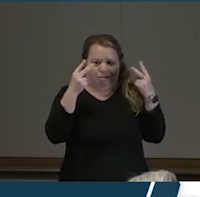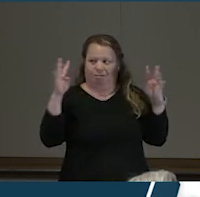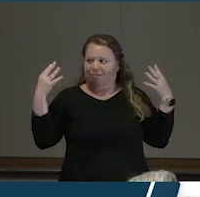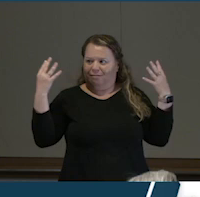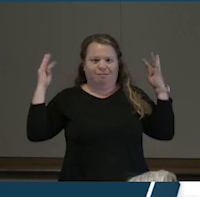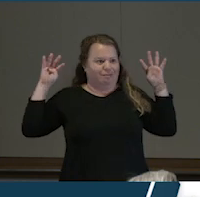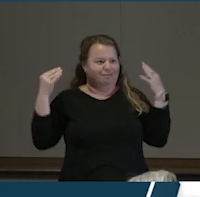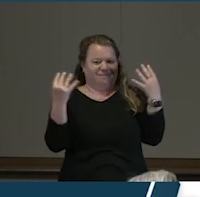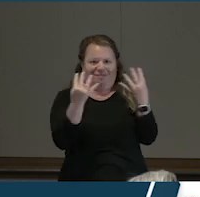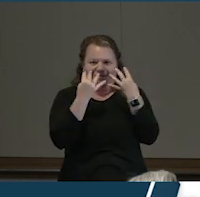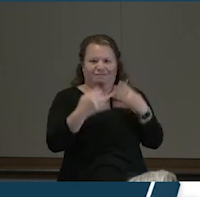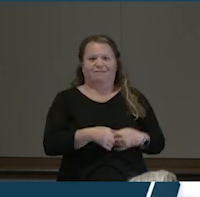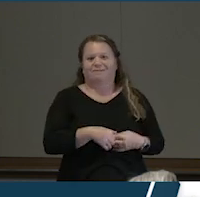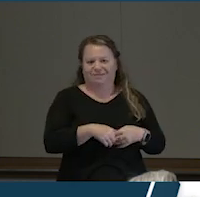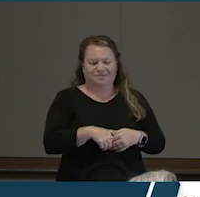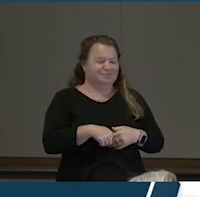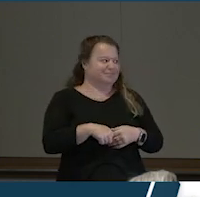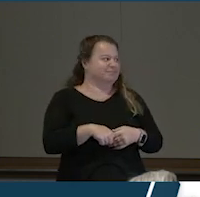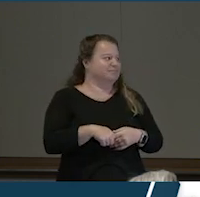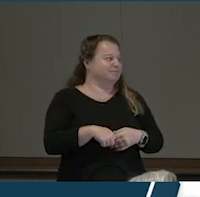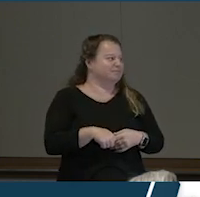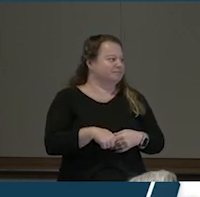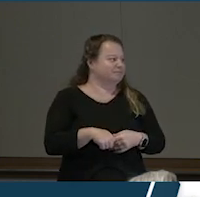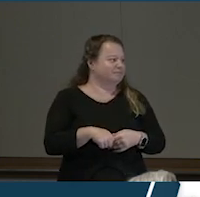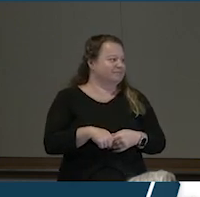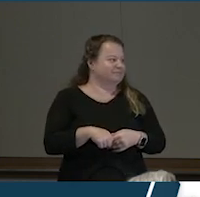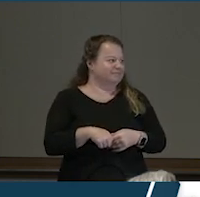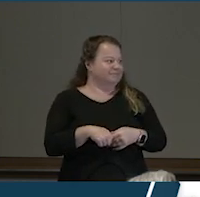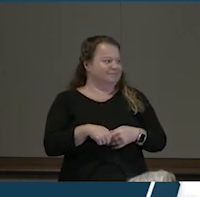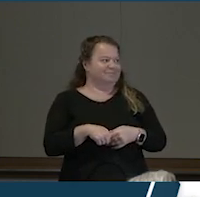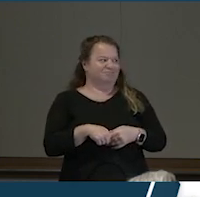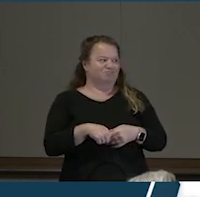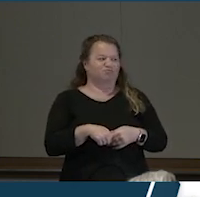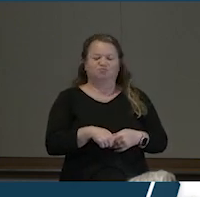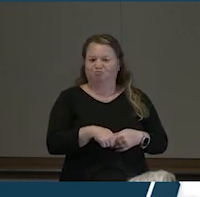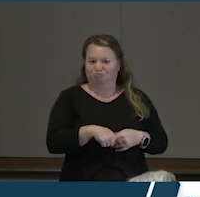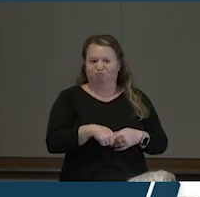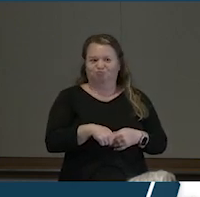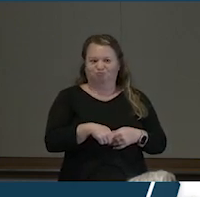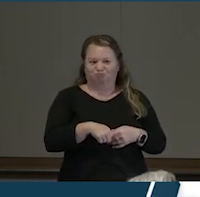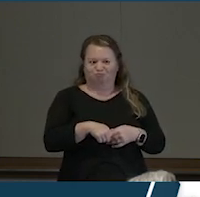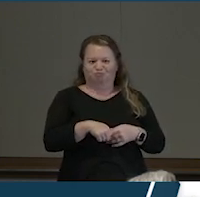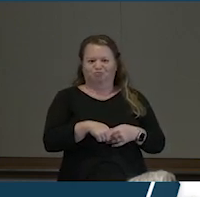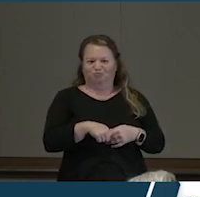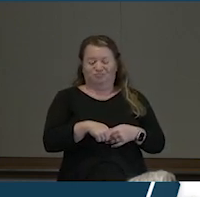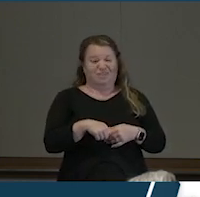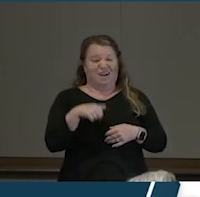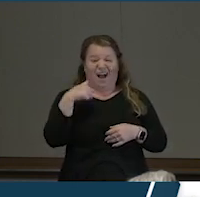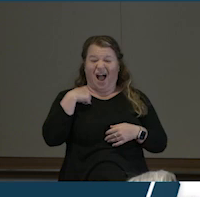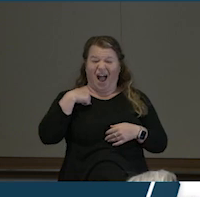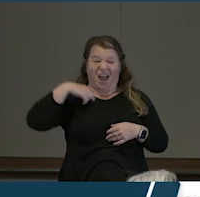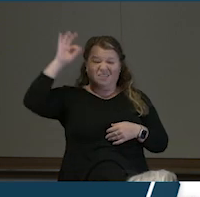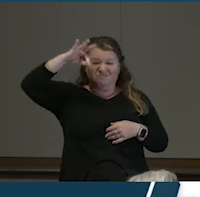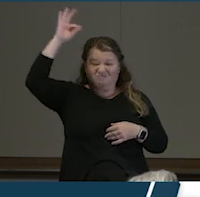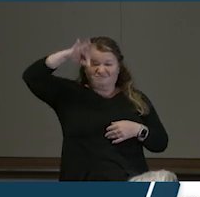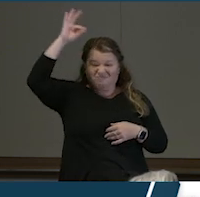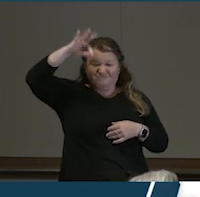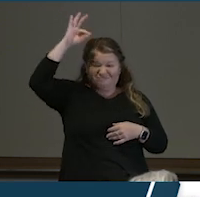the little aisle here. And there was no getting away from me.